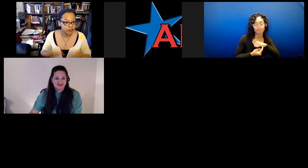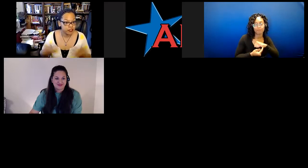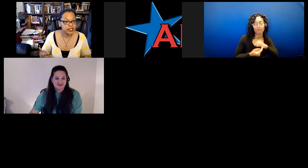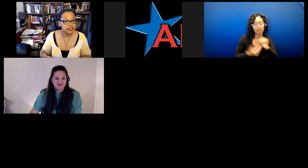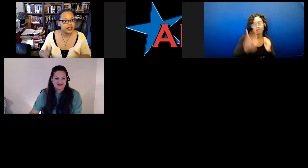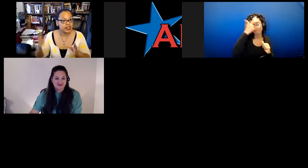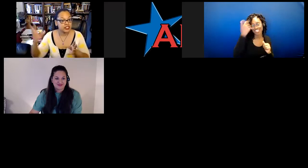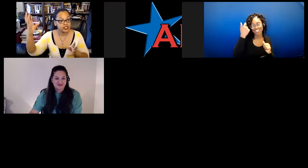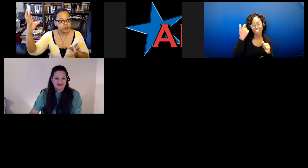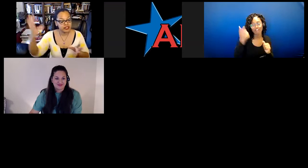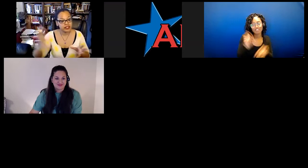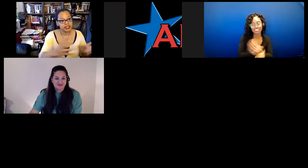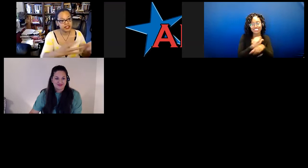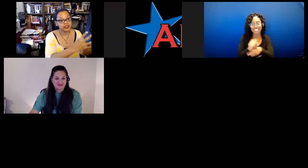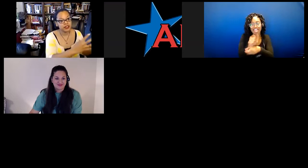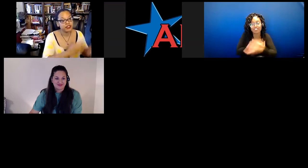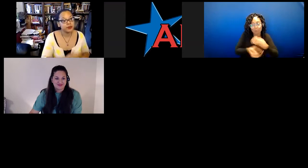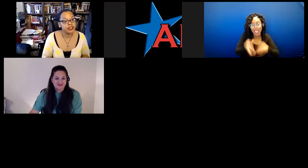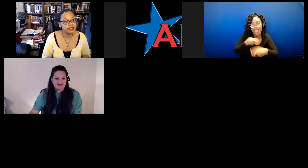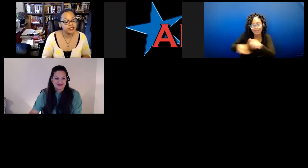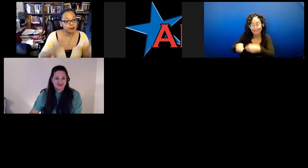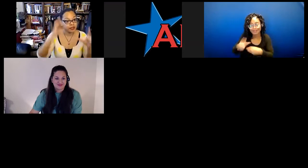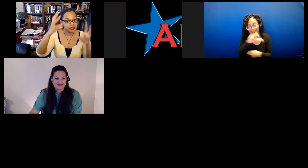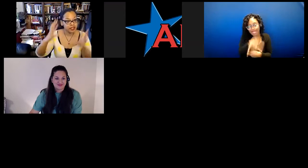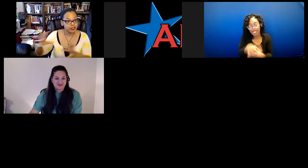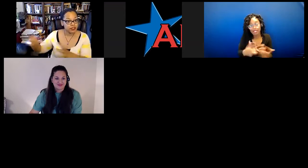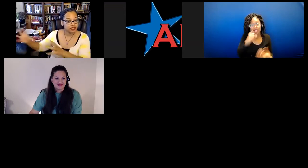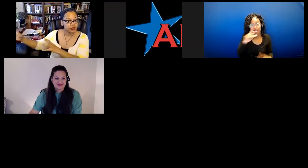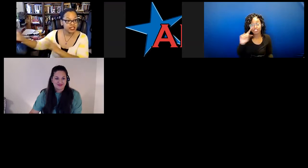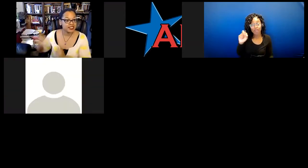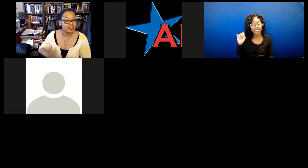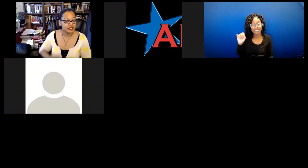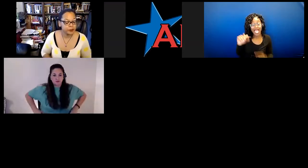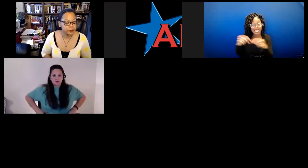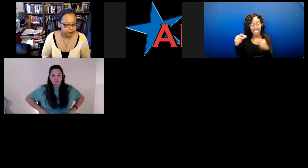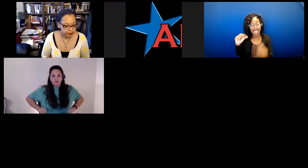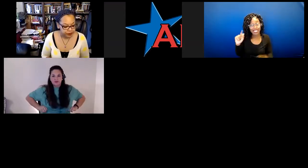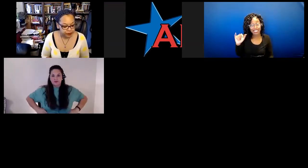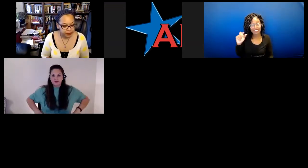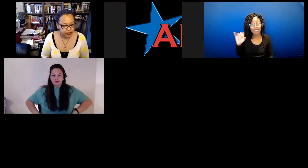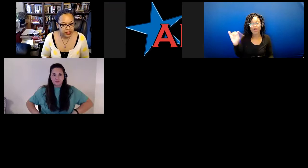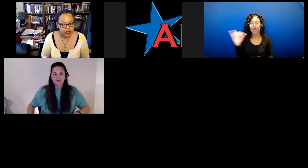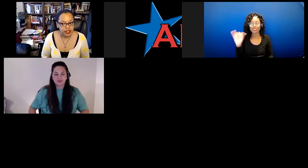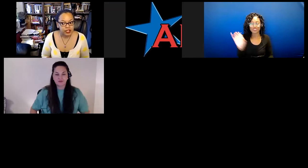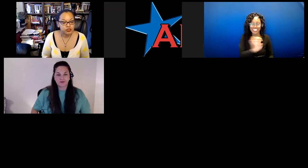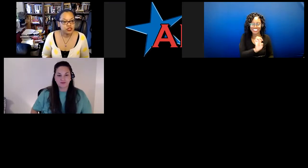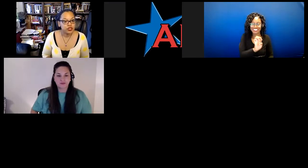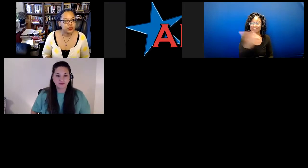slave trades, not just the transatlantic slave trade to the west, but the slave trades to the east as well.